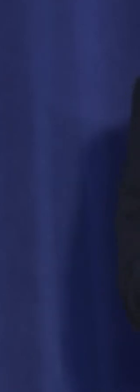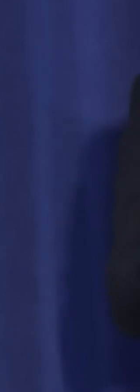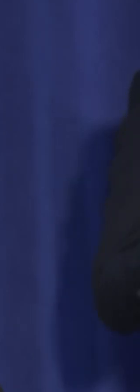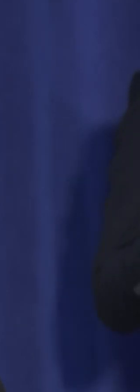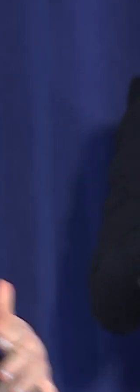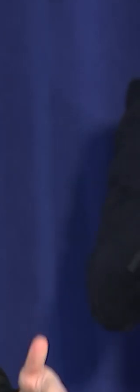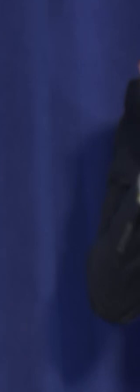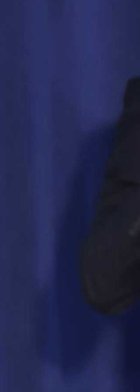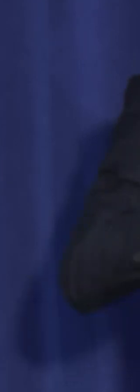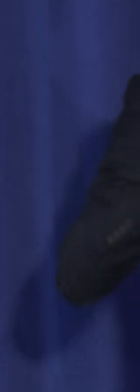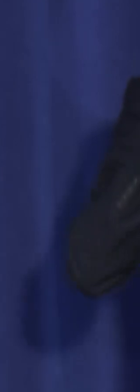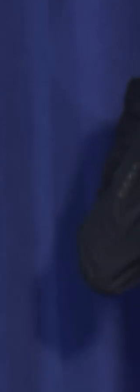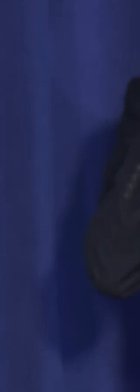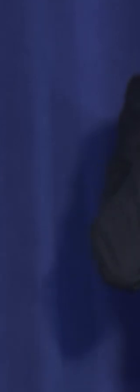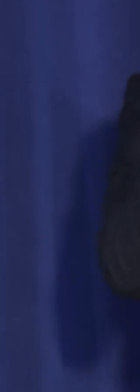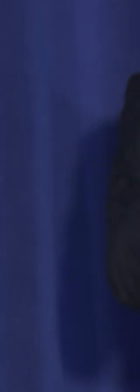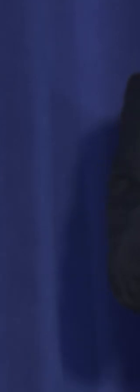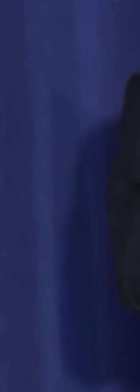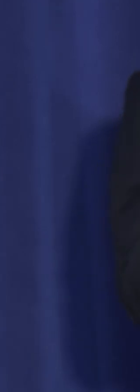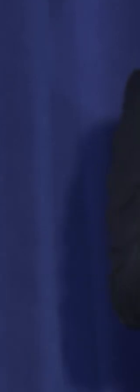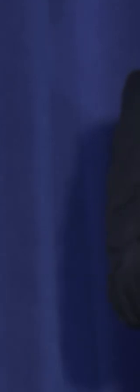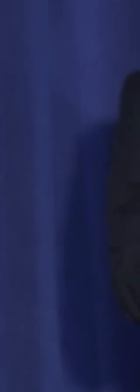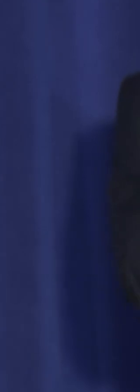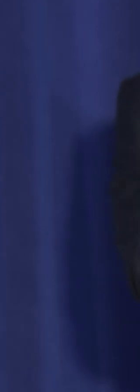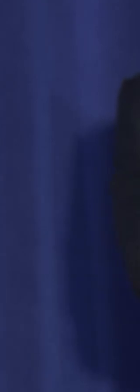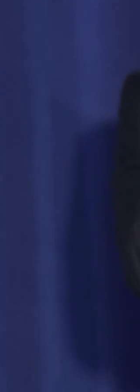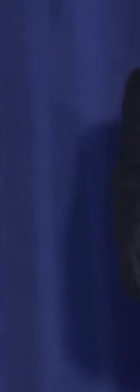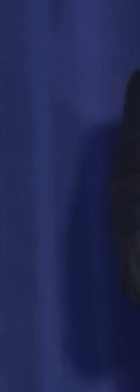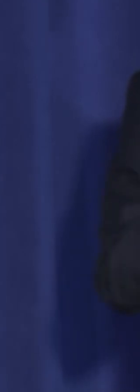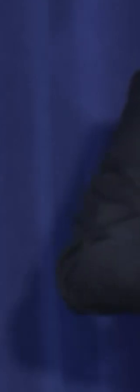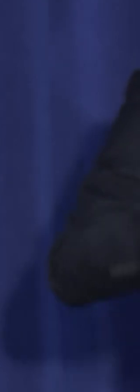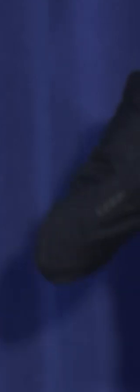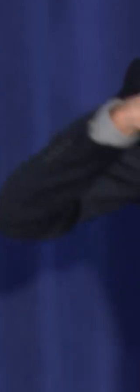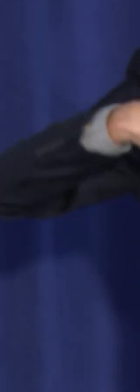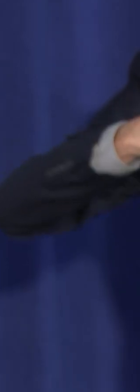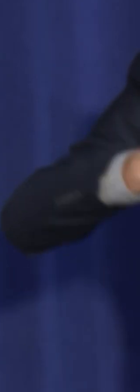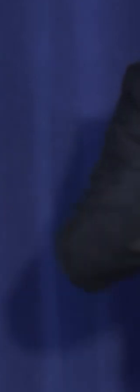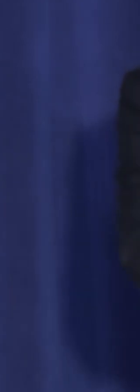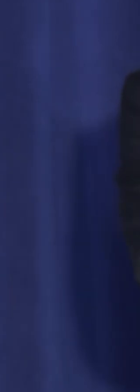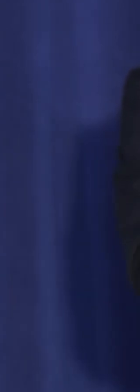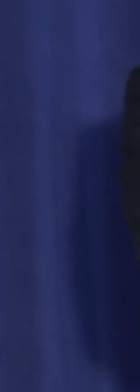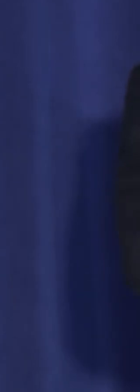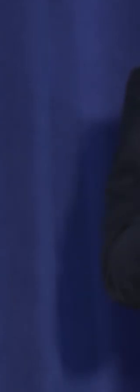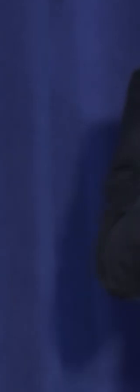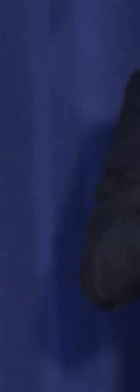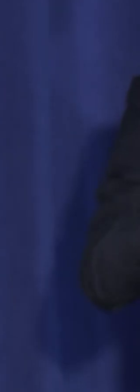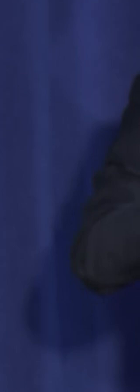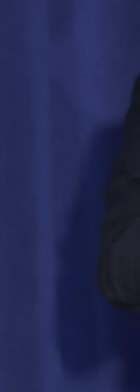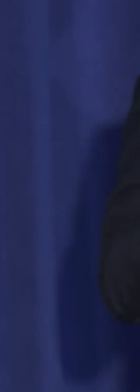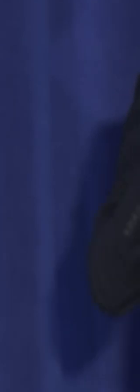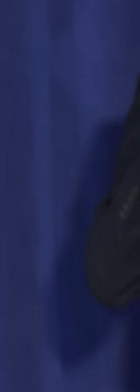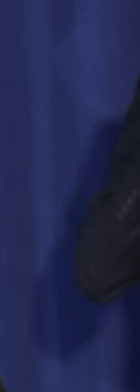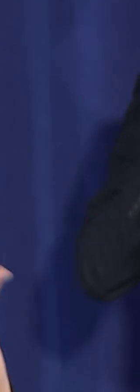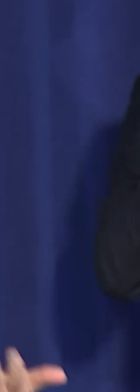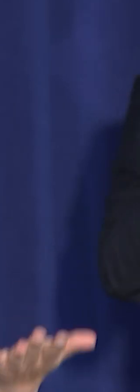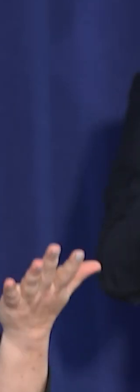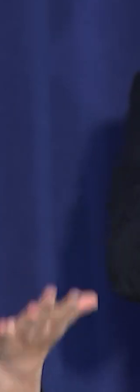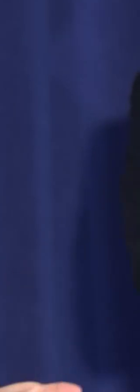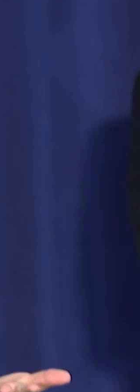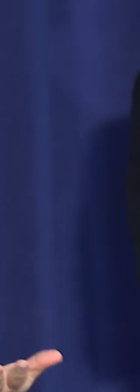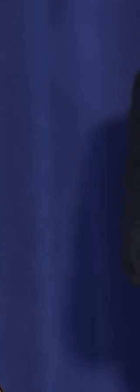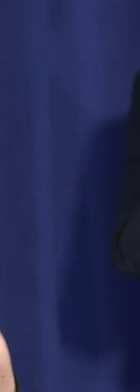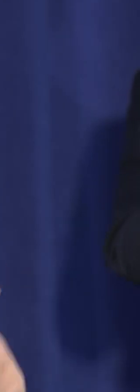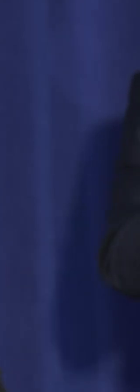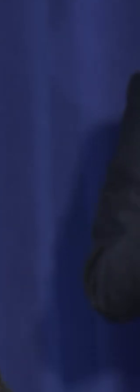500,000 people when we look at who have neither had a vaccine nor ever had COVID. Those folks I'm really worried about. But the folks who